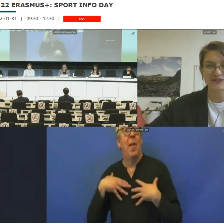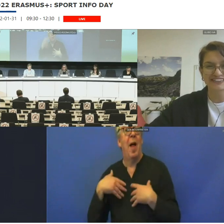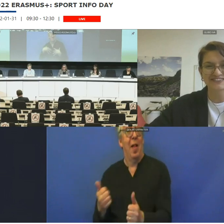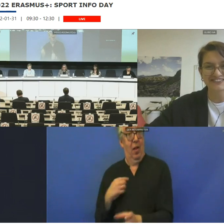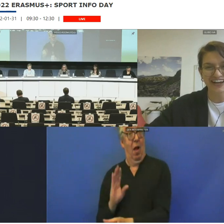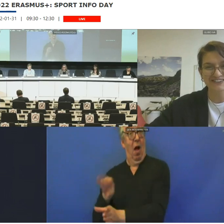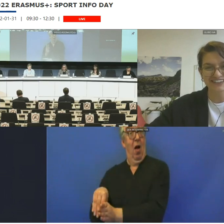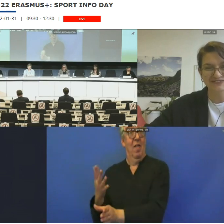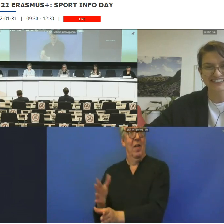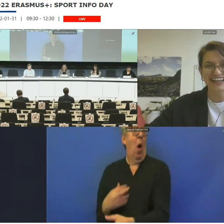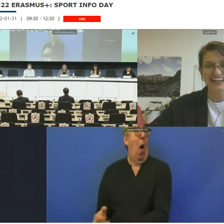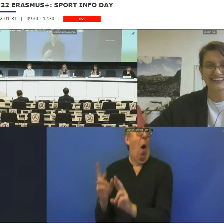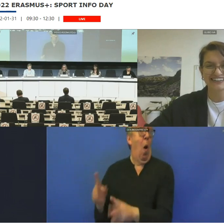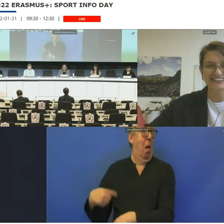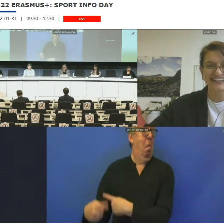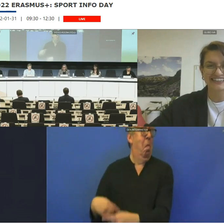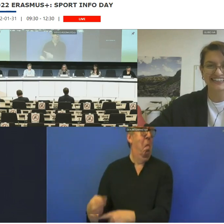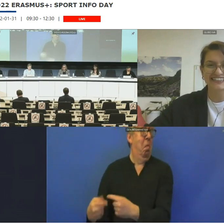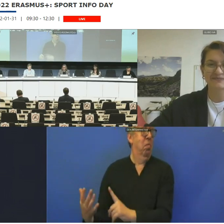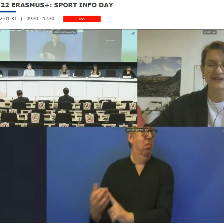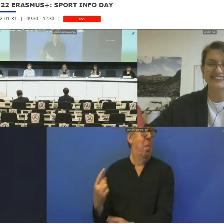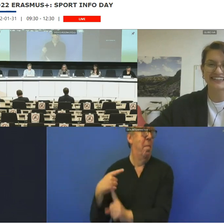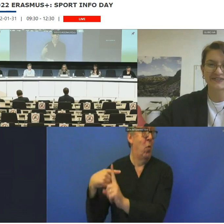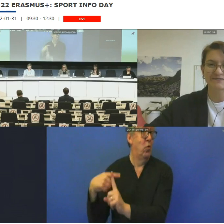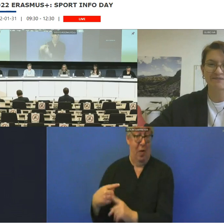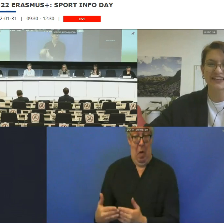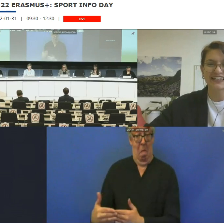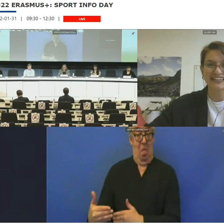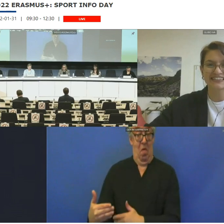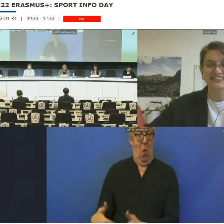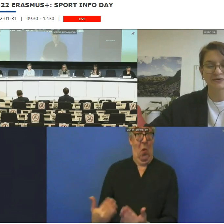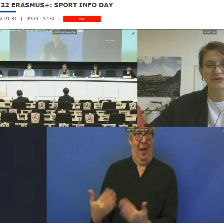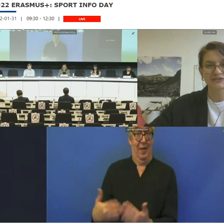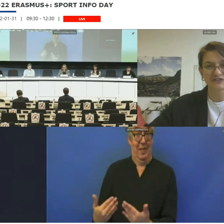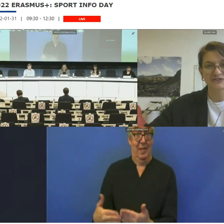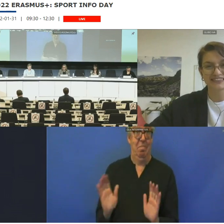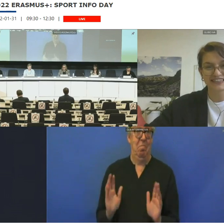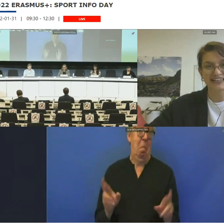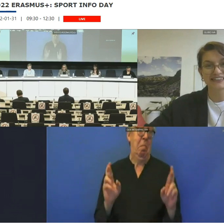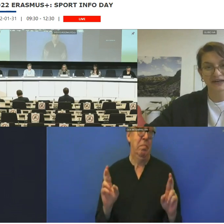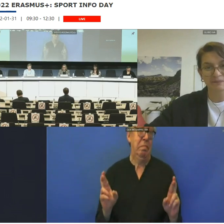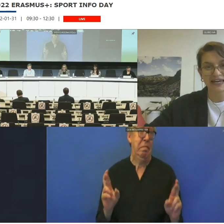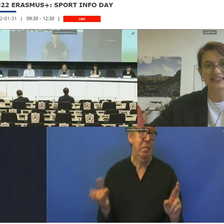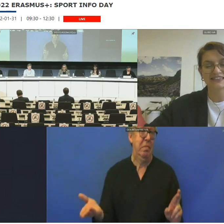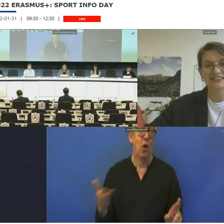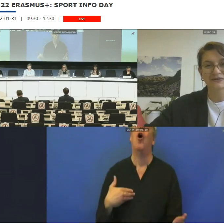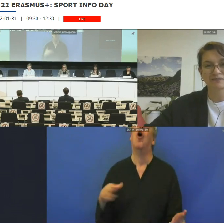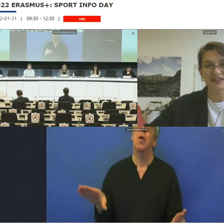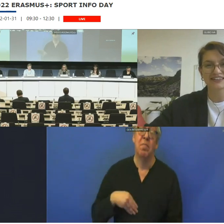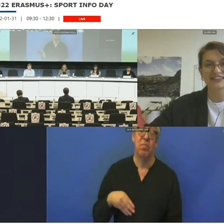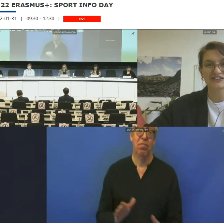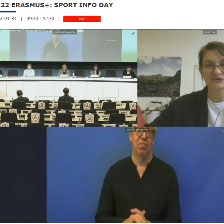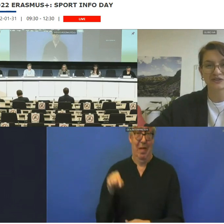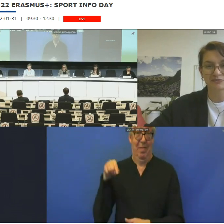positive outcomes in the next days. But yes, this will also contain a campaign